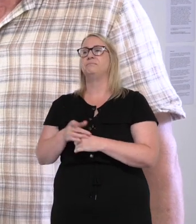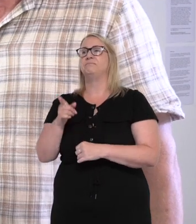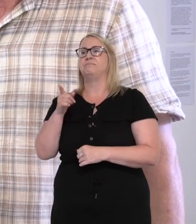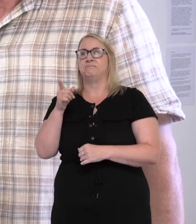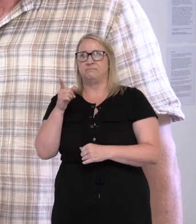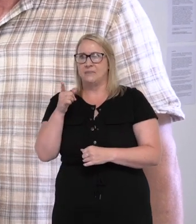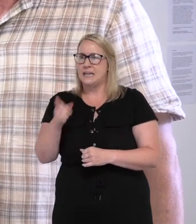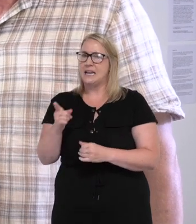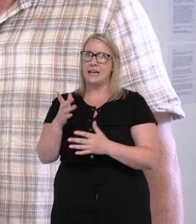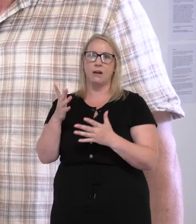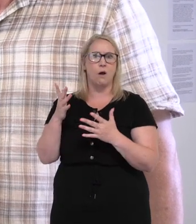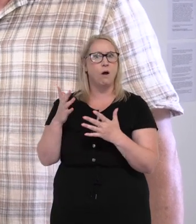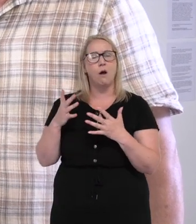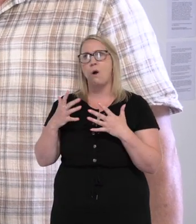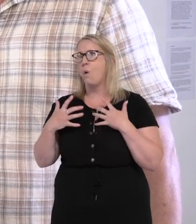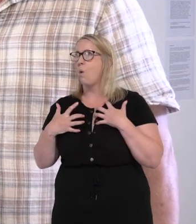prolifically produced